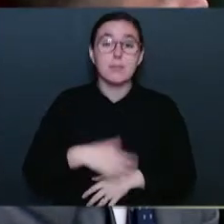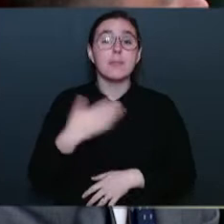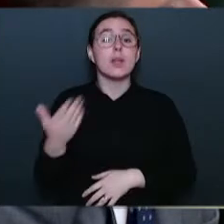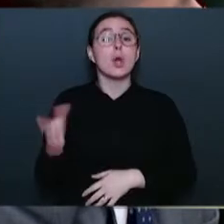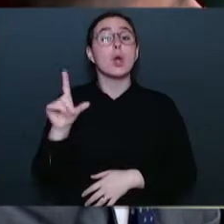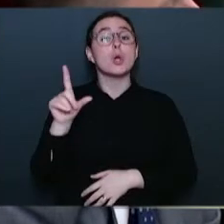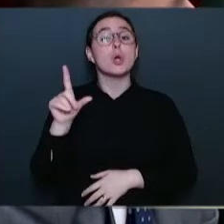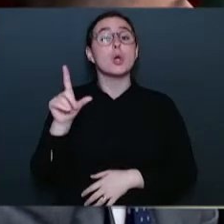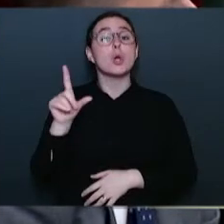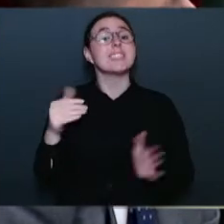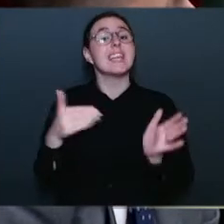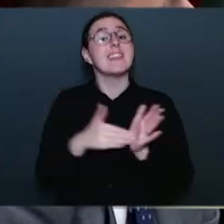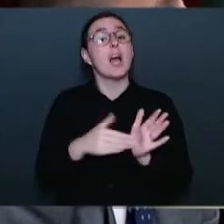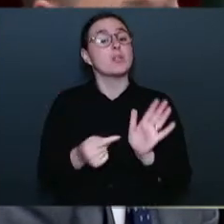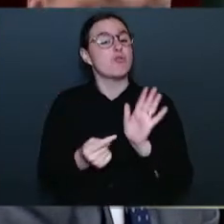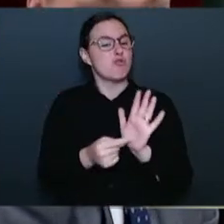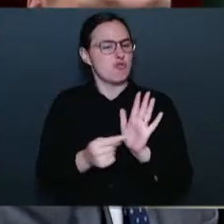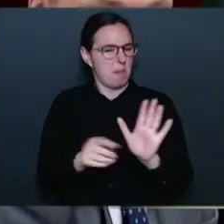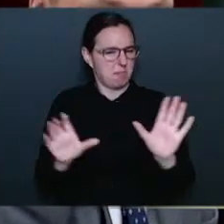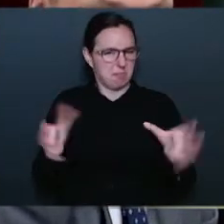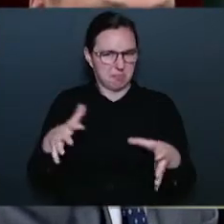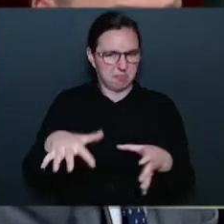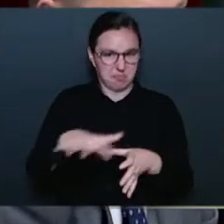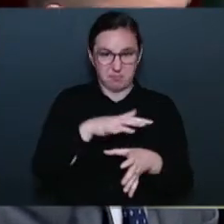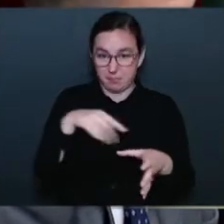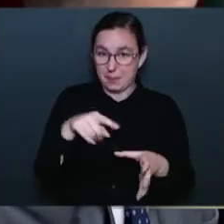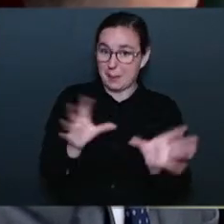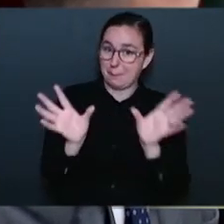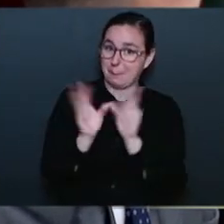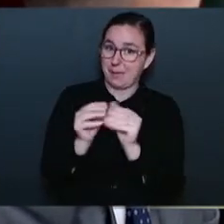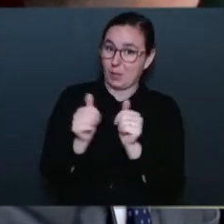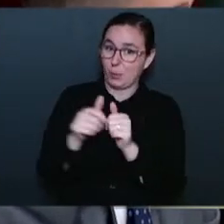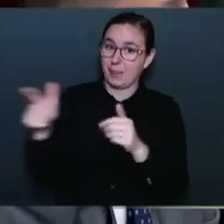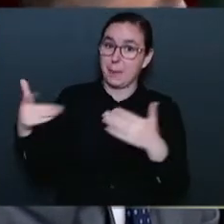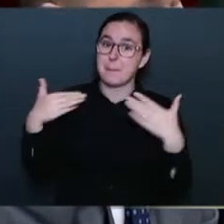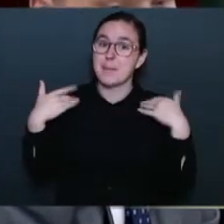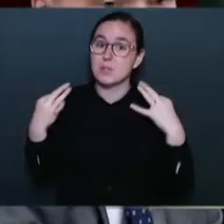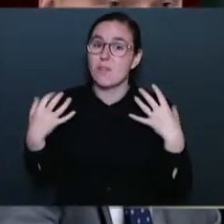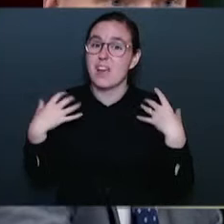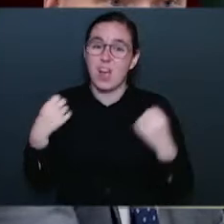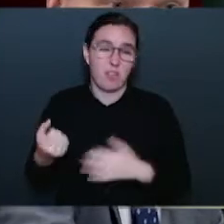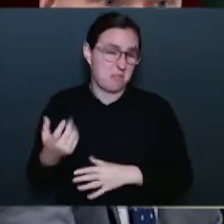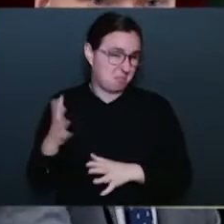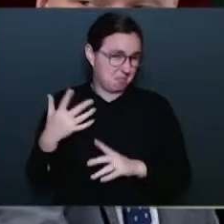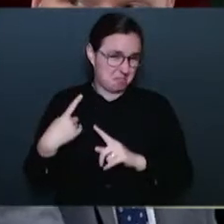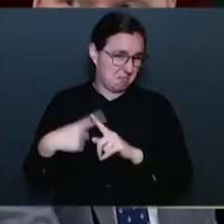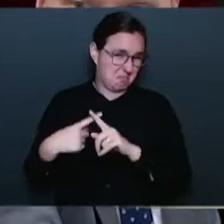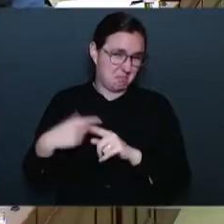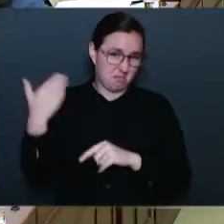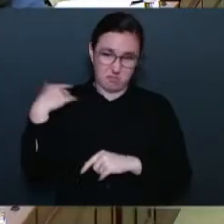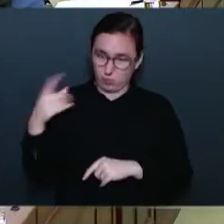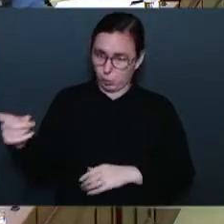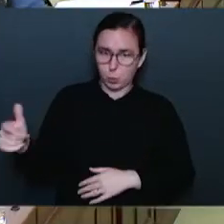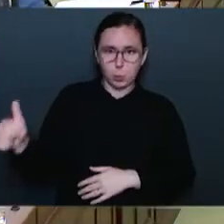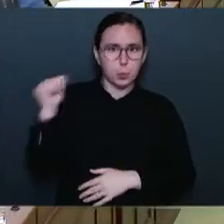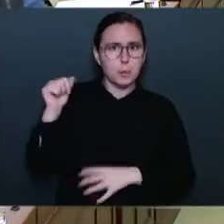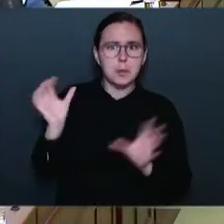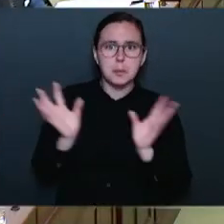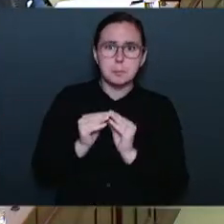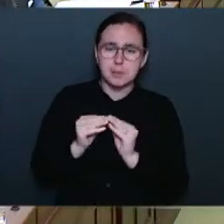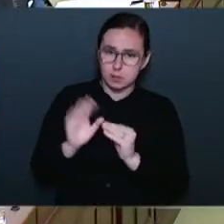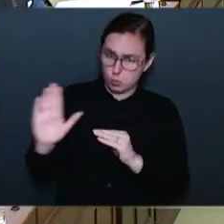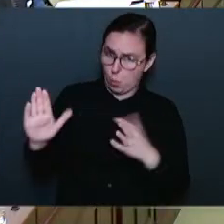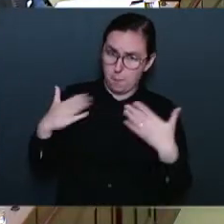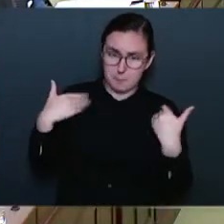months ago to address this crisis so to the premier since your minister refuses to meet will you honorable the premiere